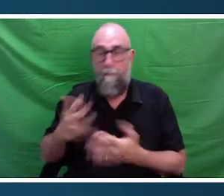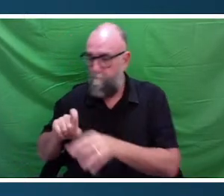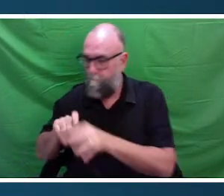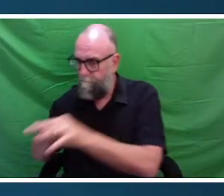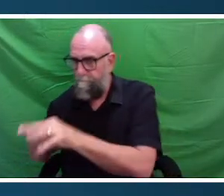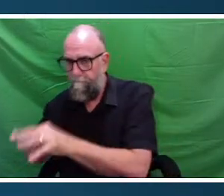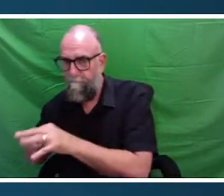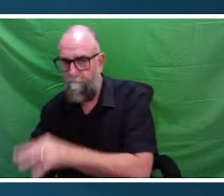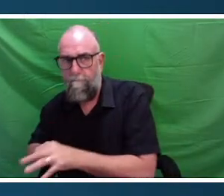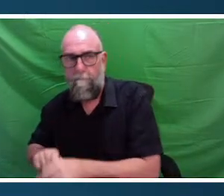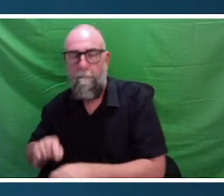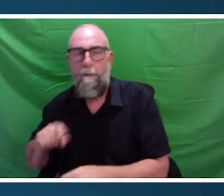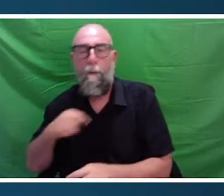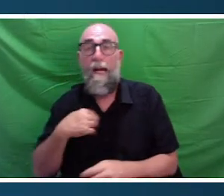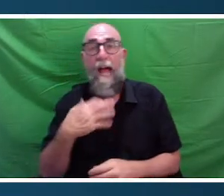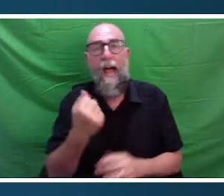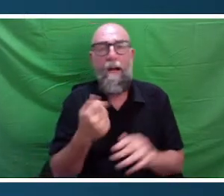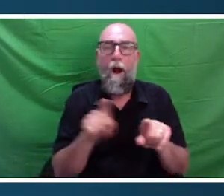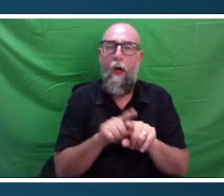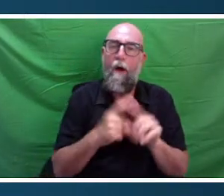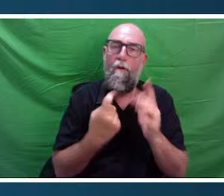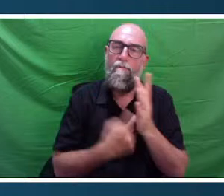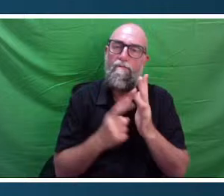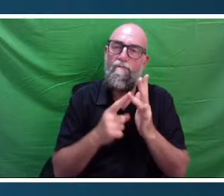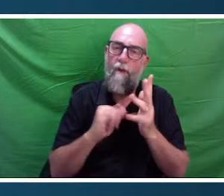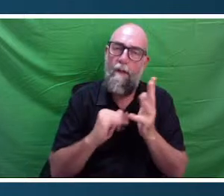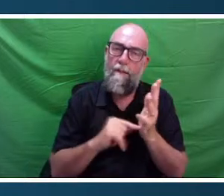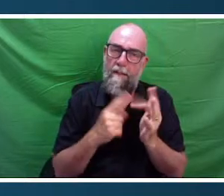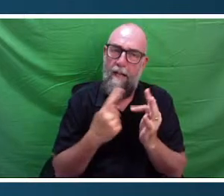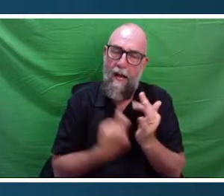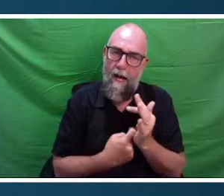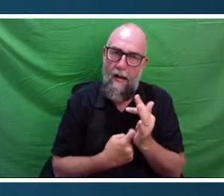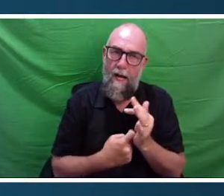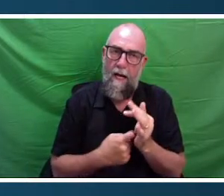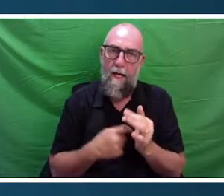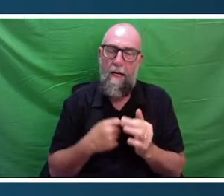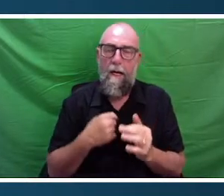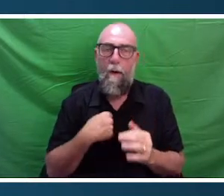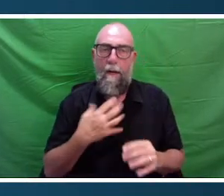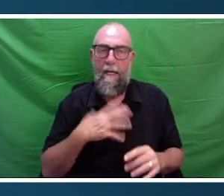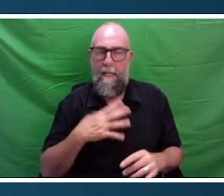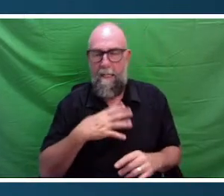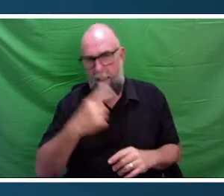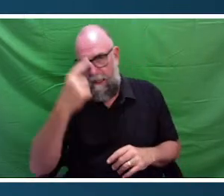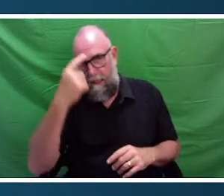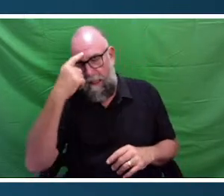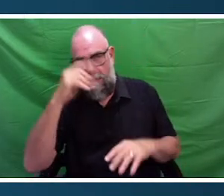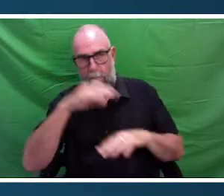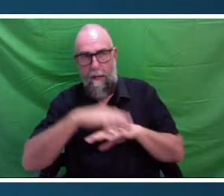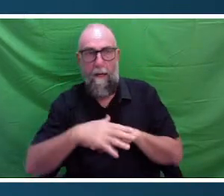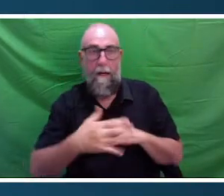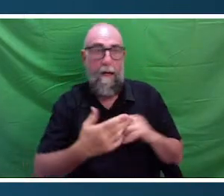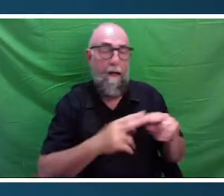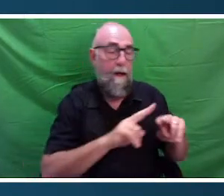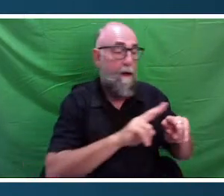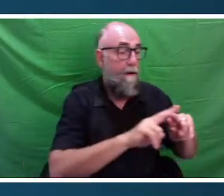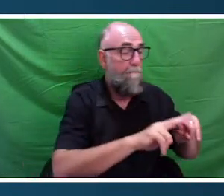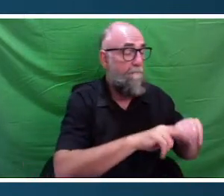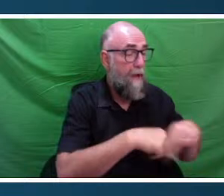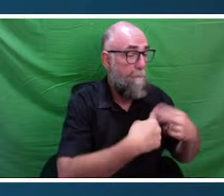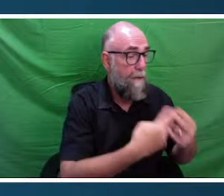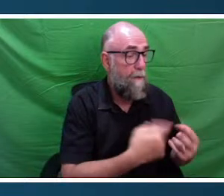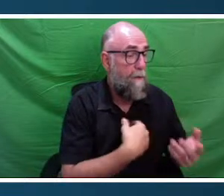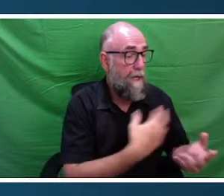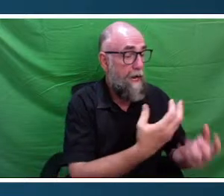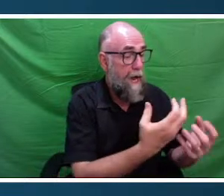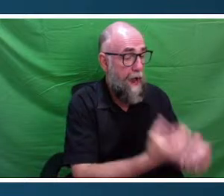roster. So multiply that number out by what the family size is in the region, and that's how many individual records that we have in the individual data. So